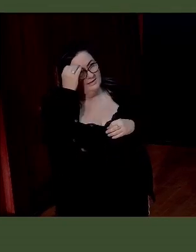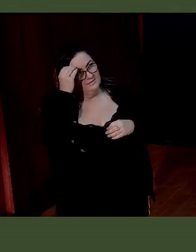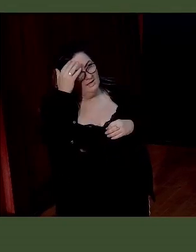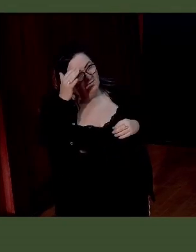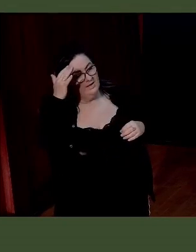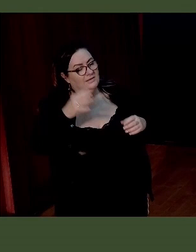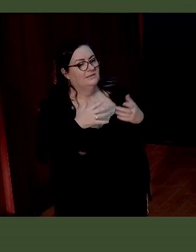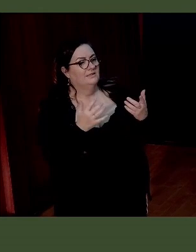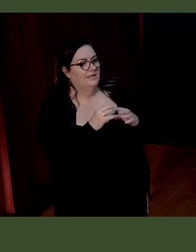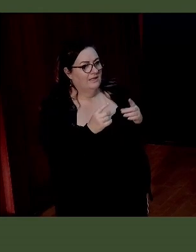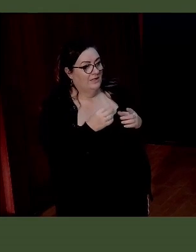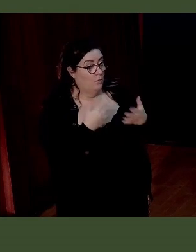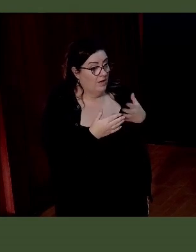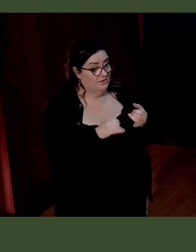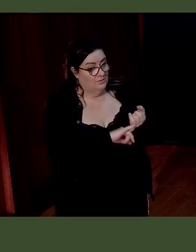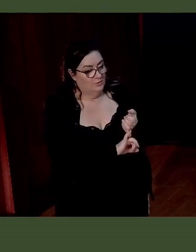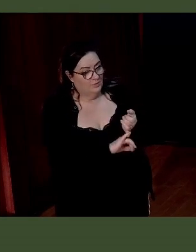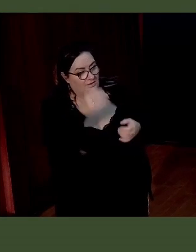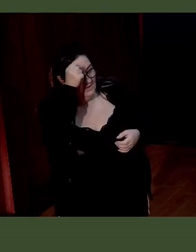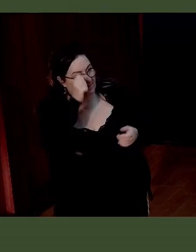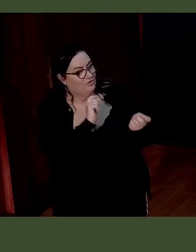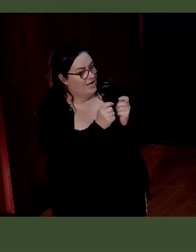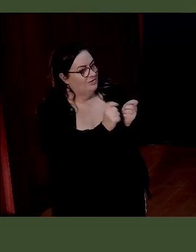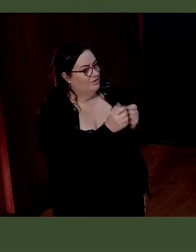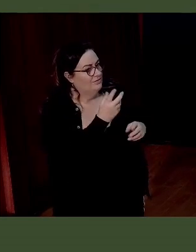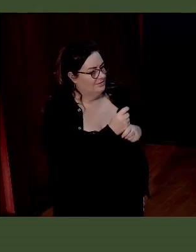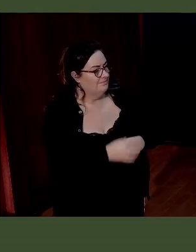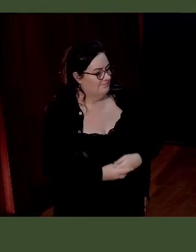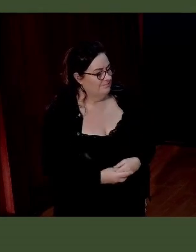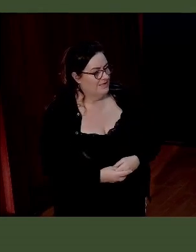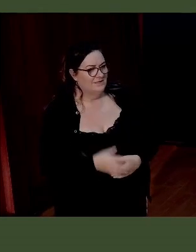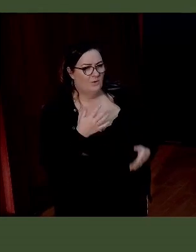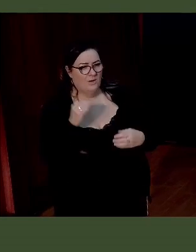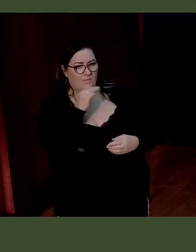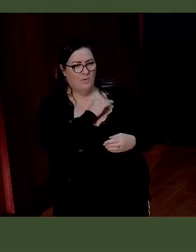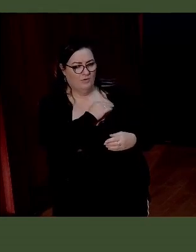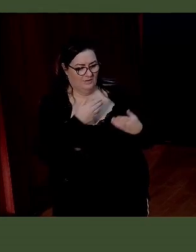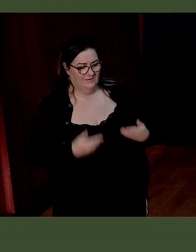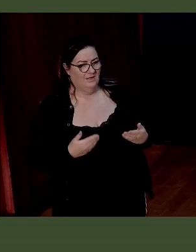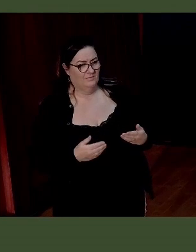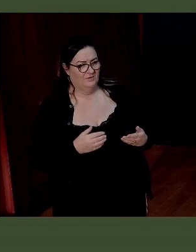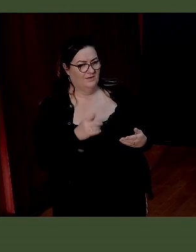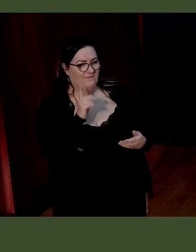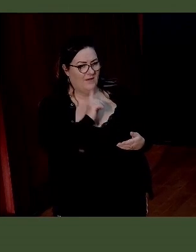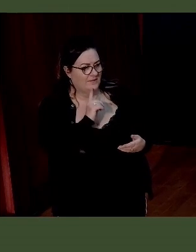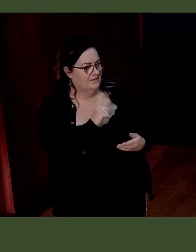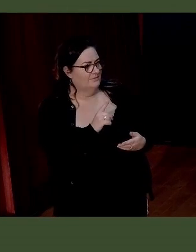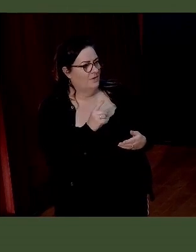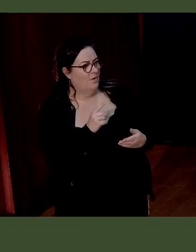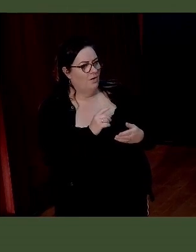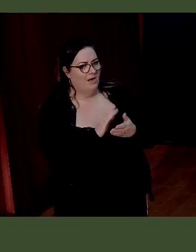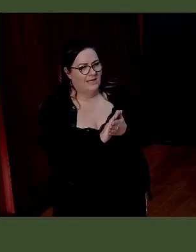how, who and what we commemorate changes. So how important is the impact of contemporary feminism or